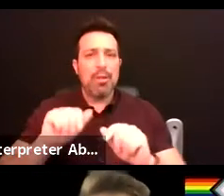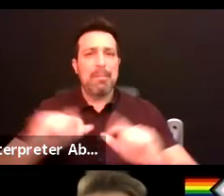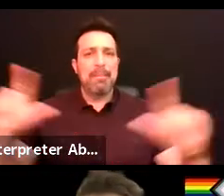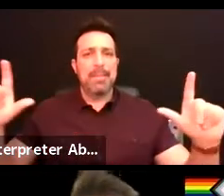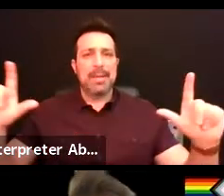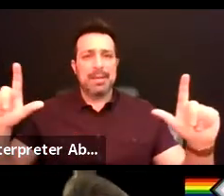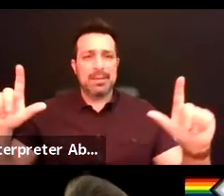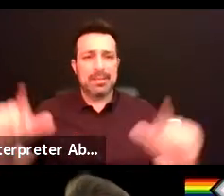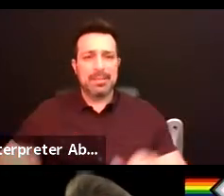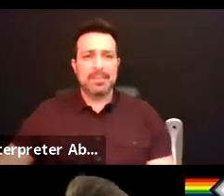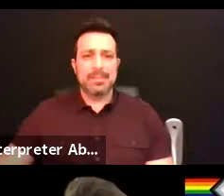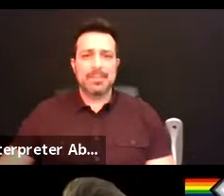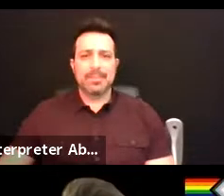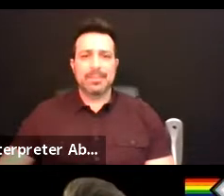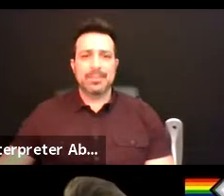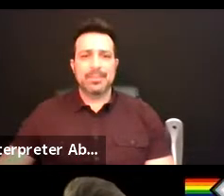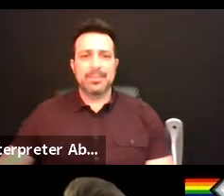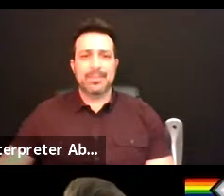screen?